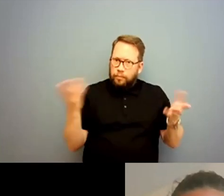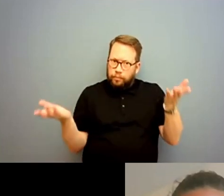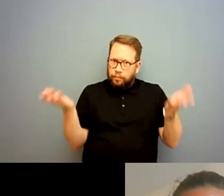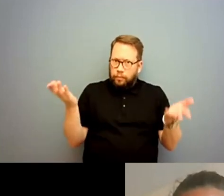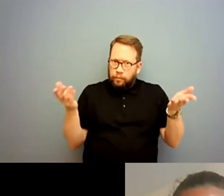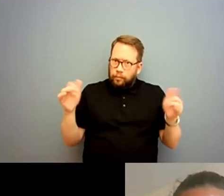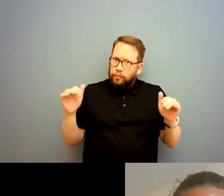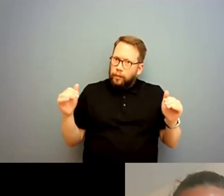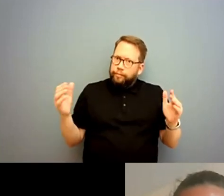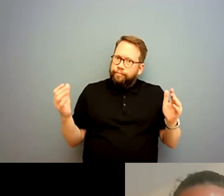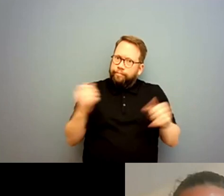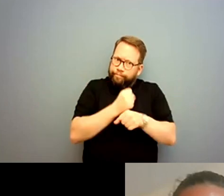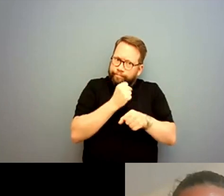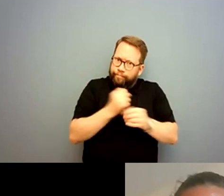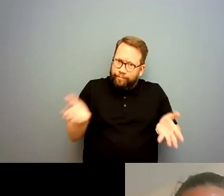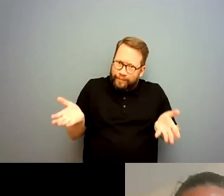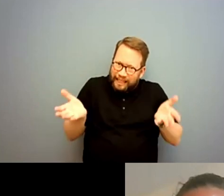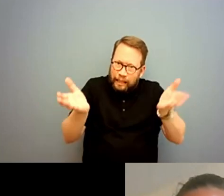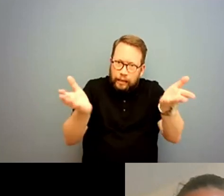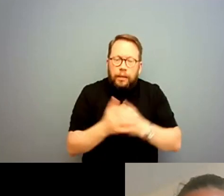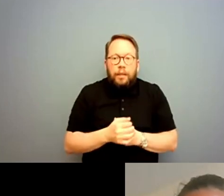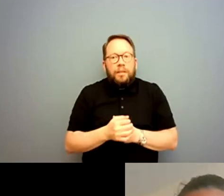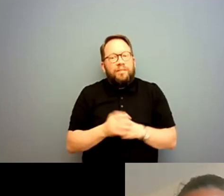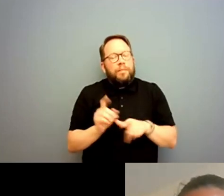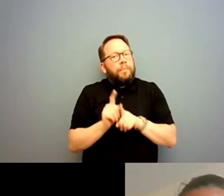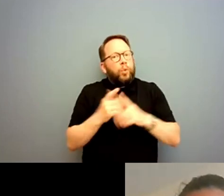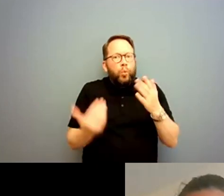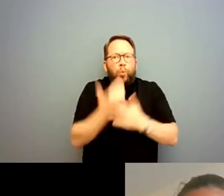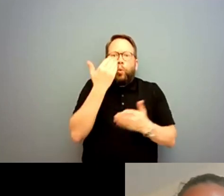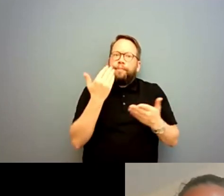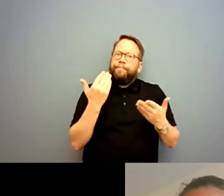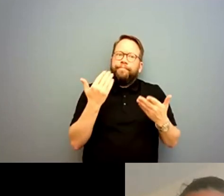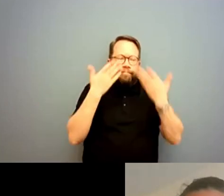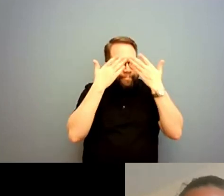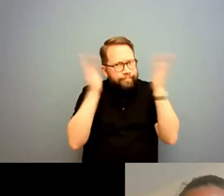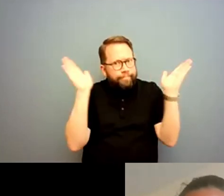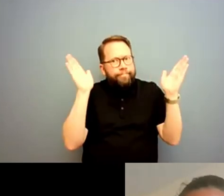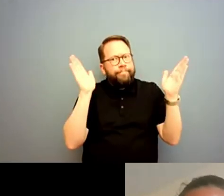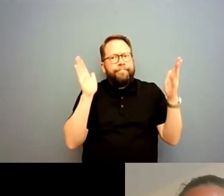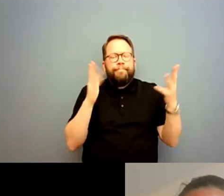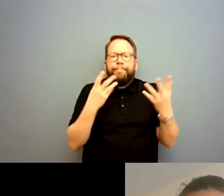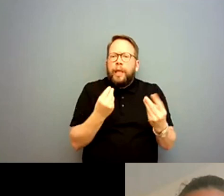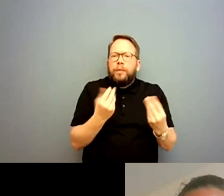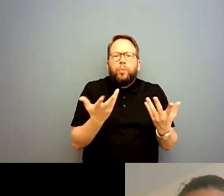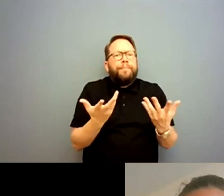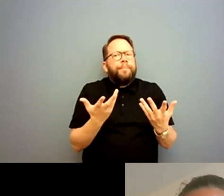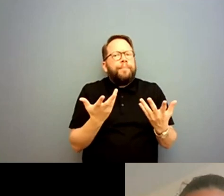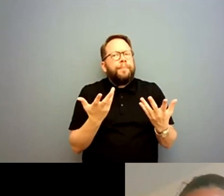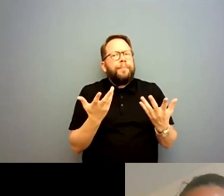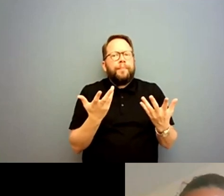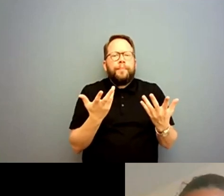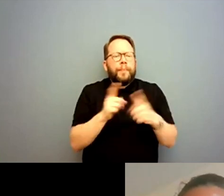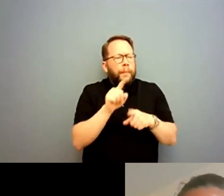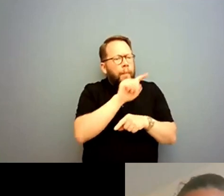opportunities on the table for looking at ancillary issues that we've ignored completely in the